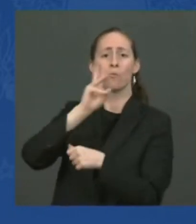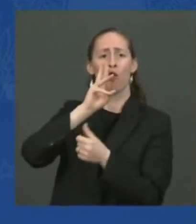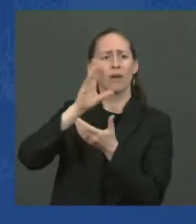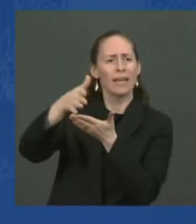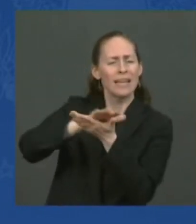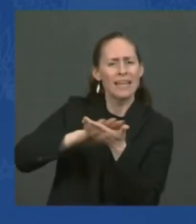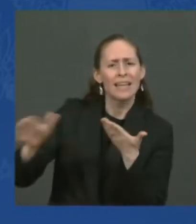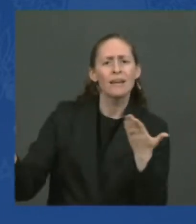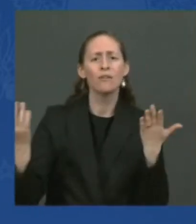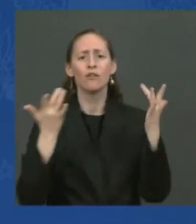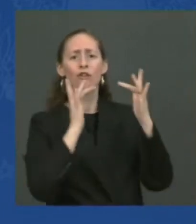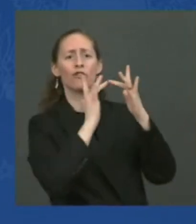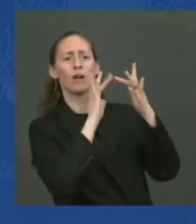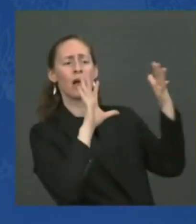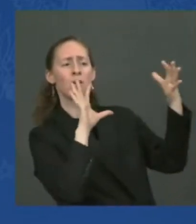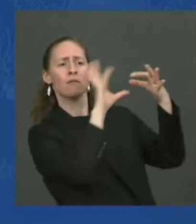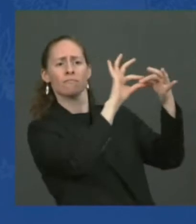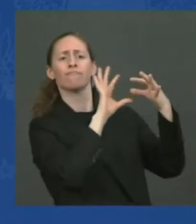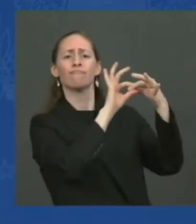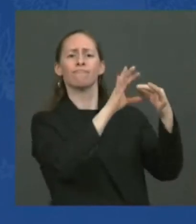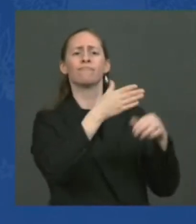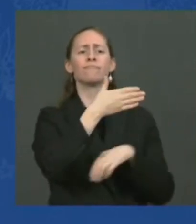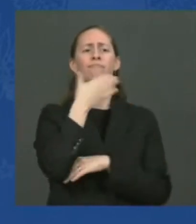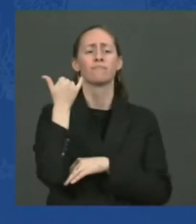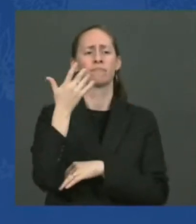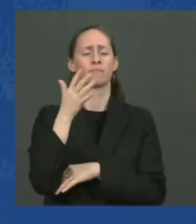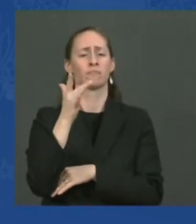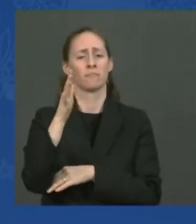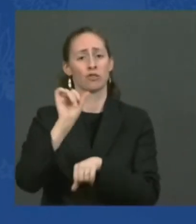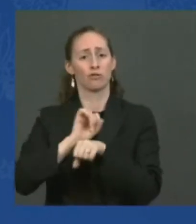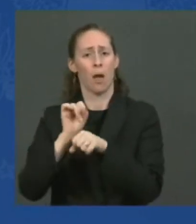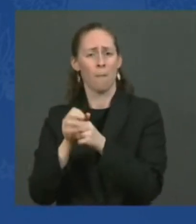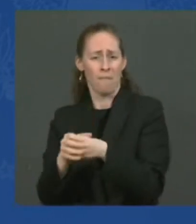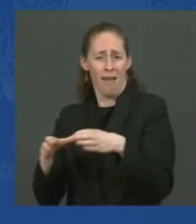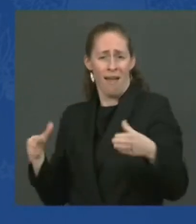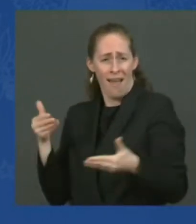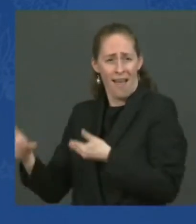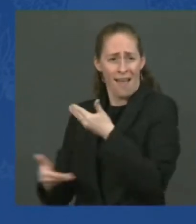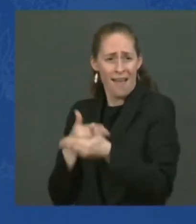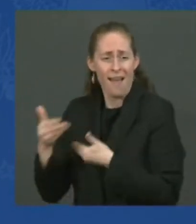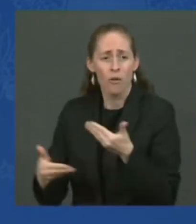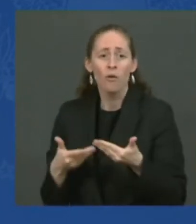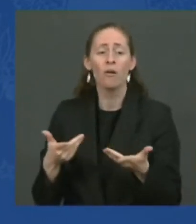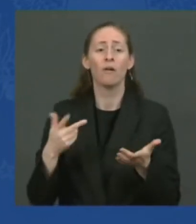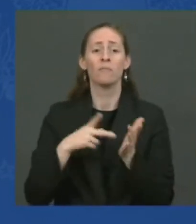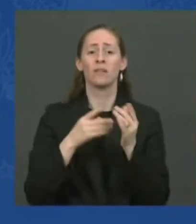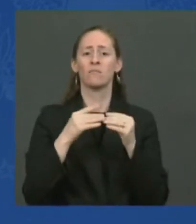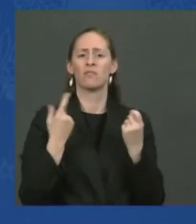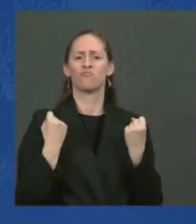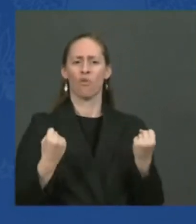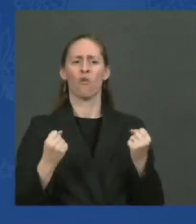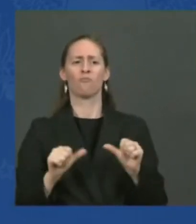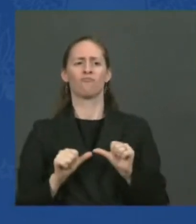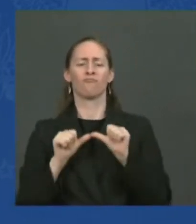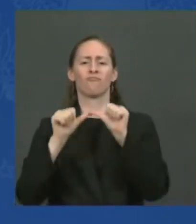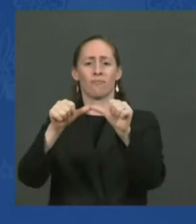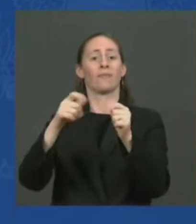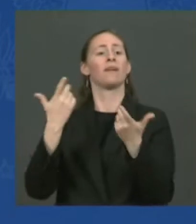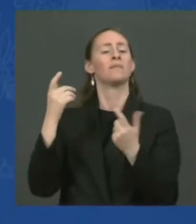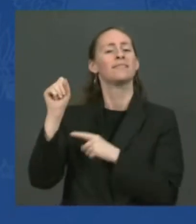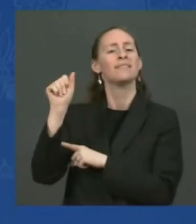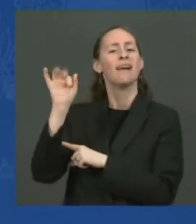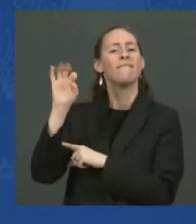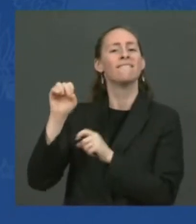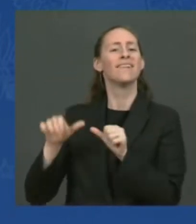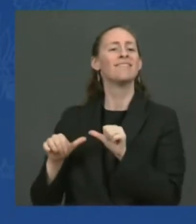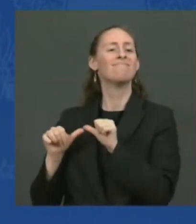create millions of jobs and make our country stronger, safer, and more globally competitive without raising taxes